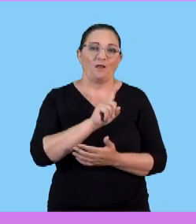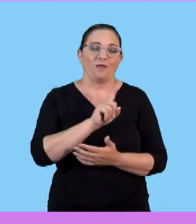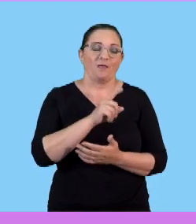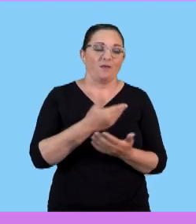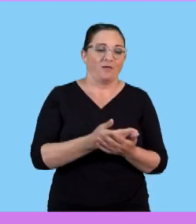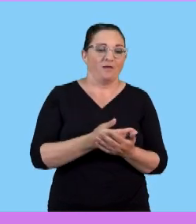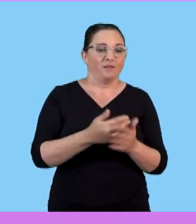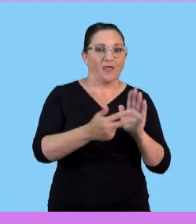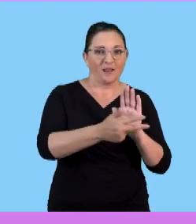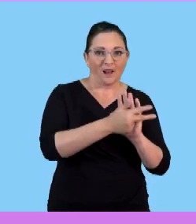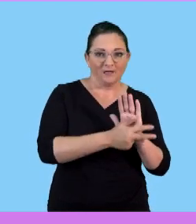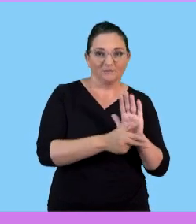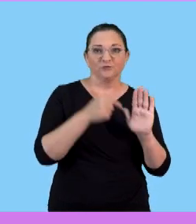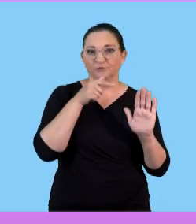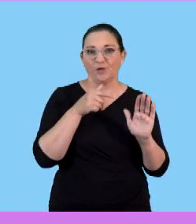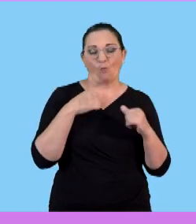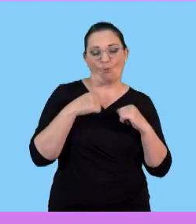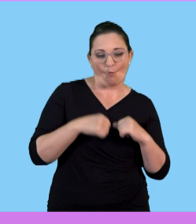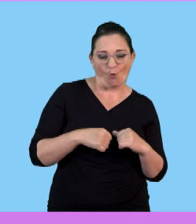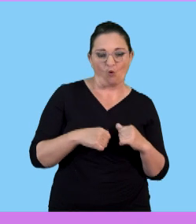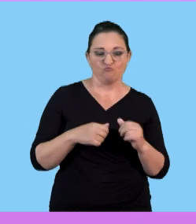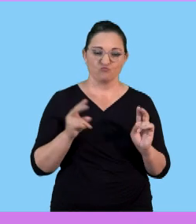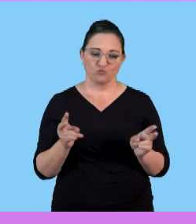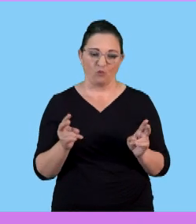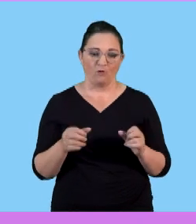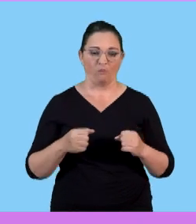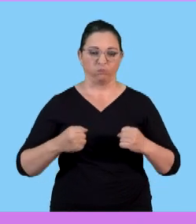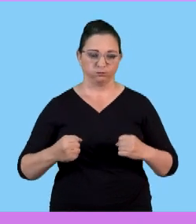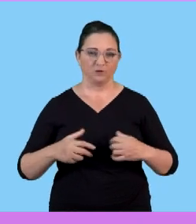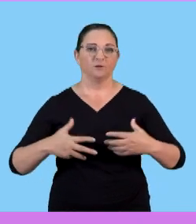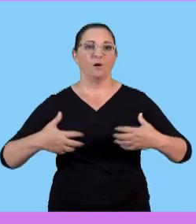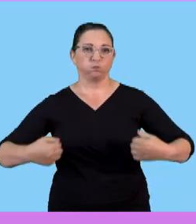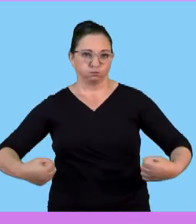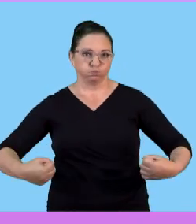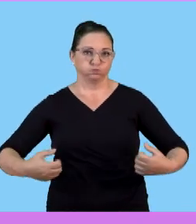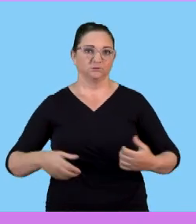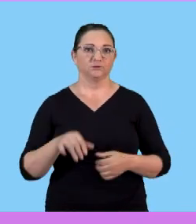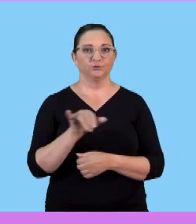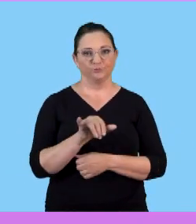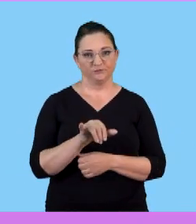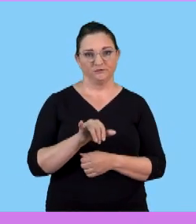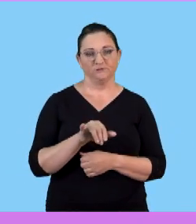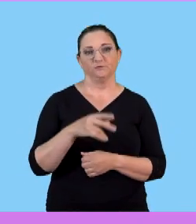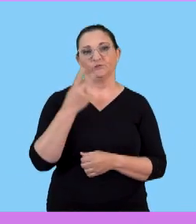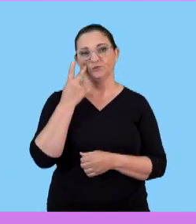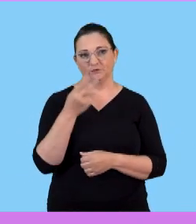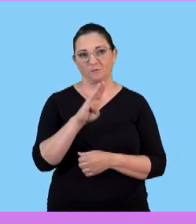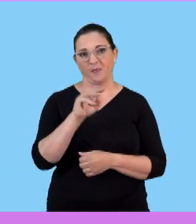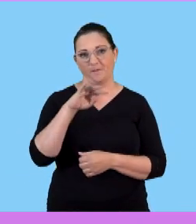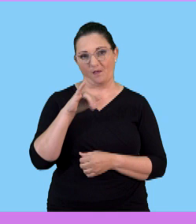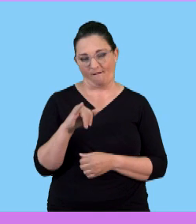person's weight status, either as underweight, normal weight, overweight, or obese, based on the